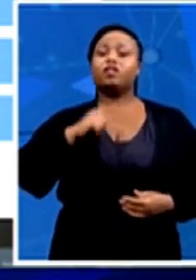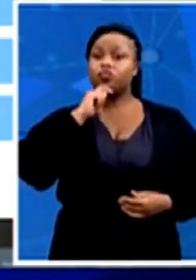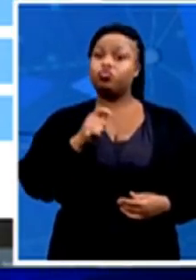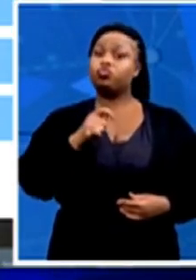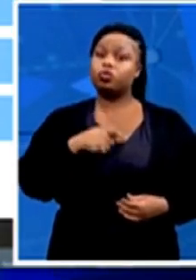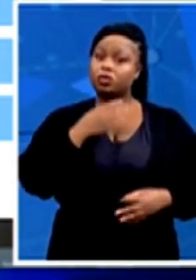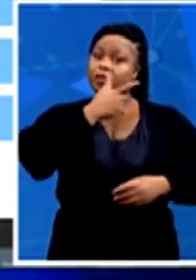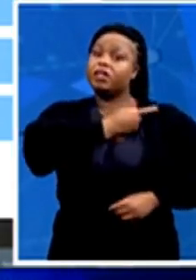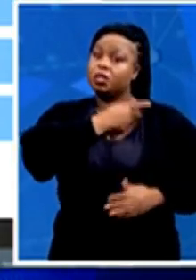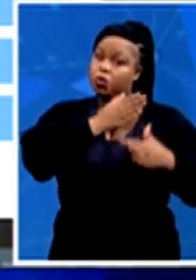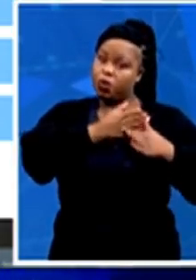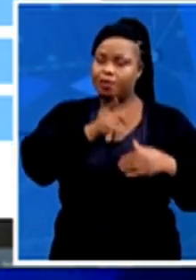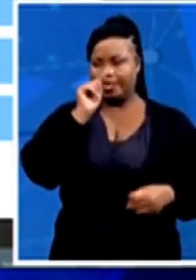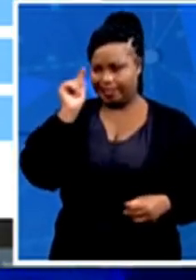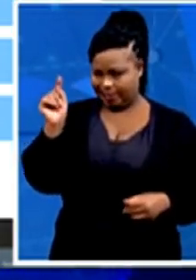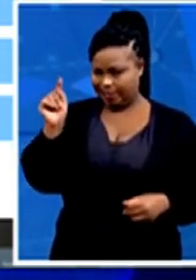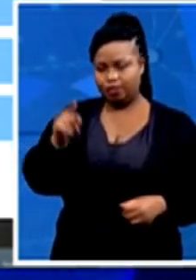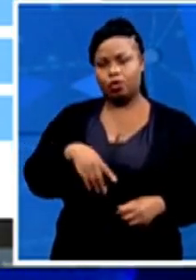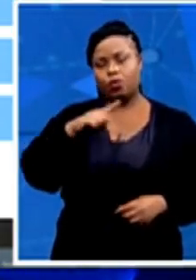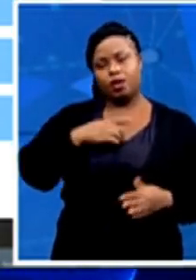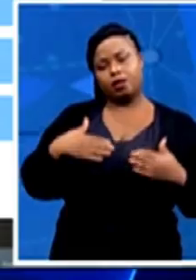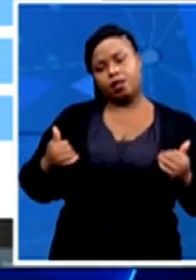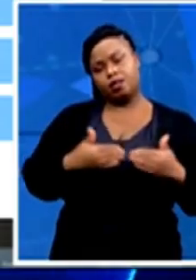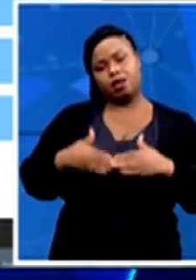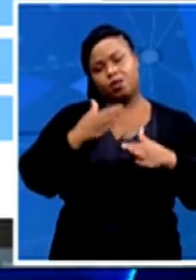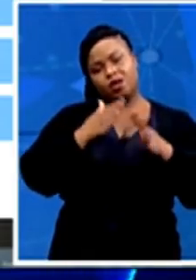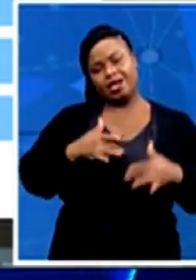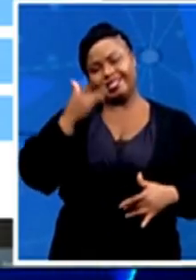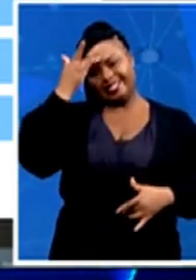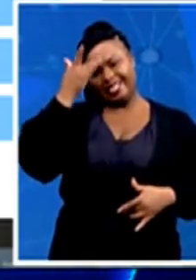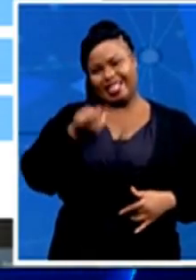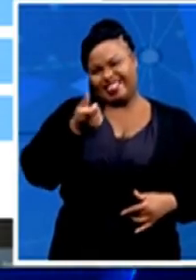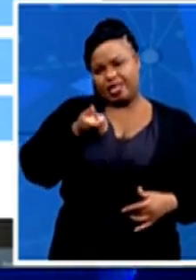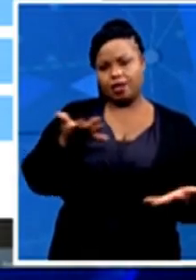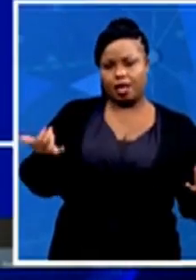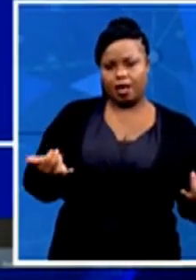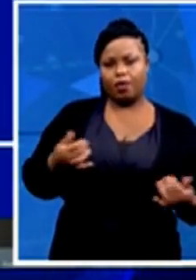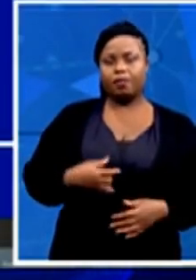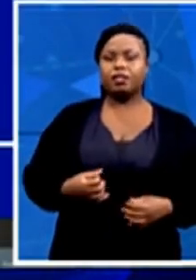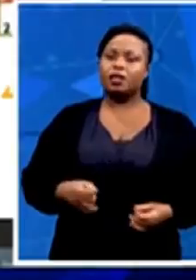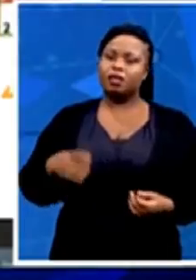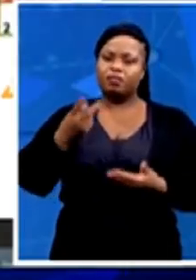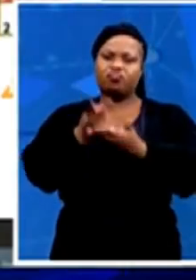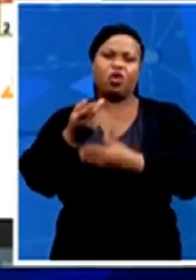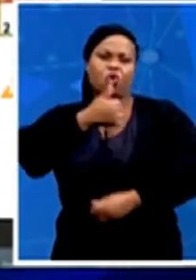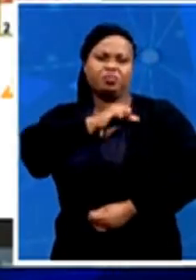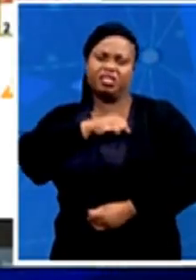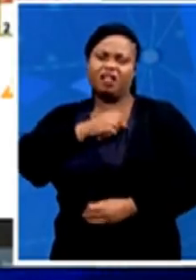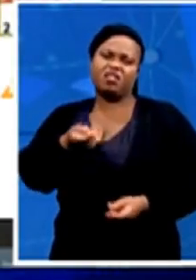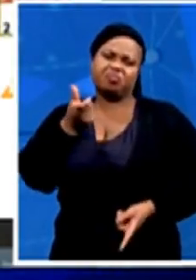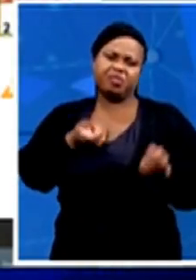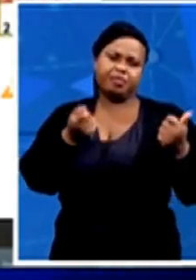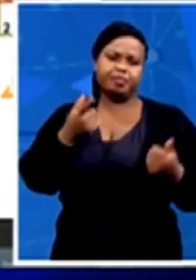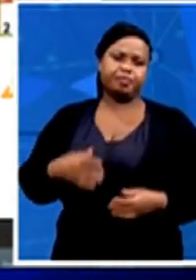our healthcare workers are less ill that become infected, and less hospitalizations and less deaths. So that brings us to